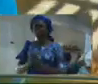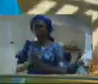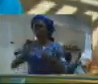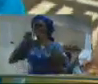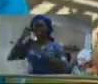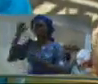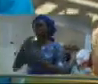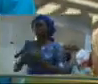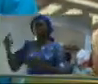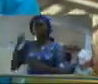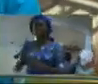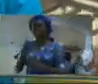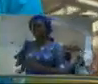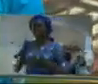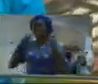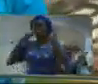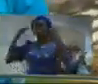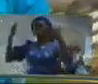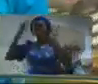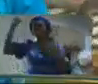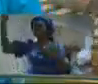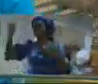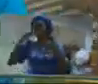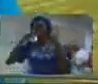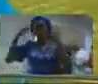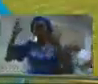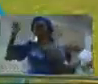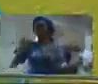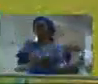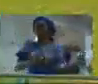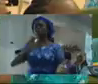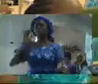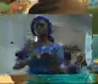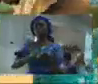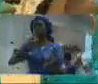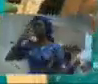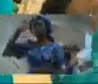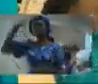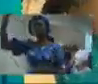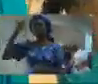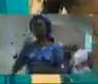Lord. Thank you, Ancient of Days. Glory be to your name.